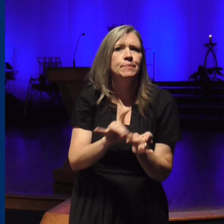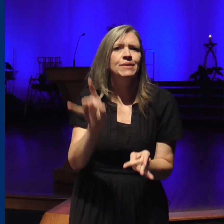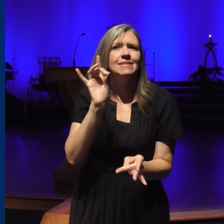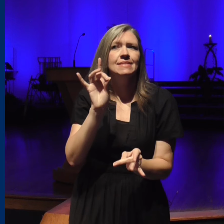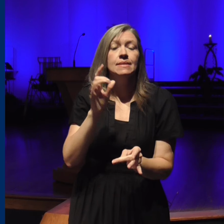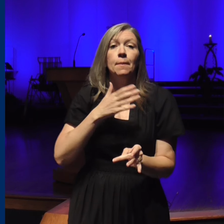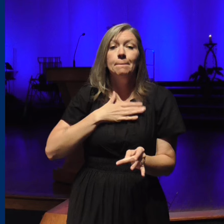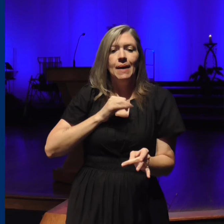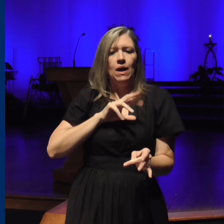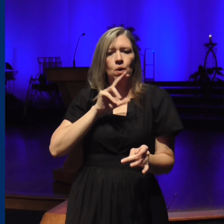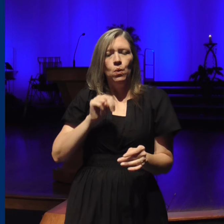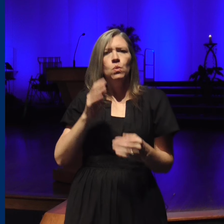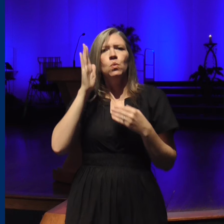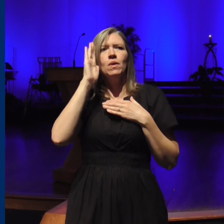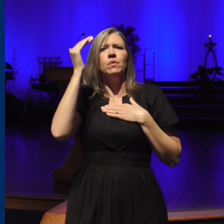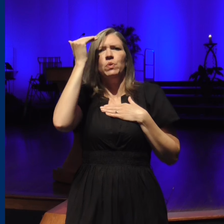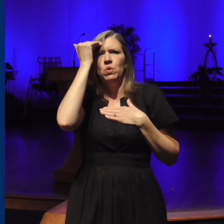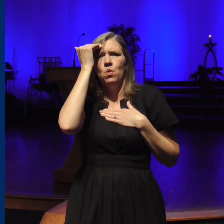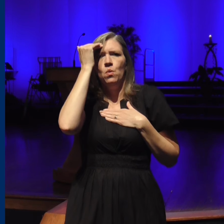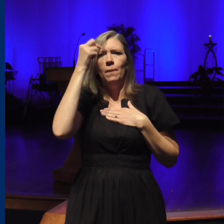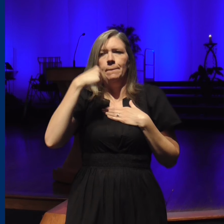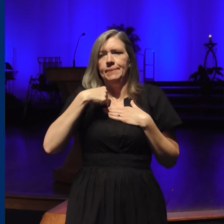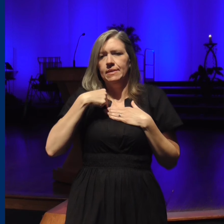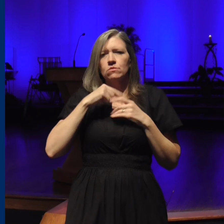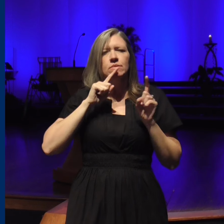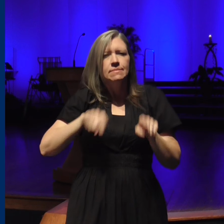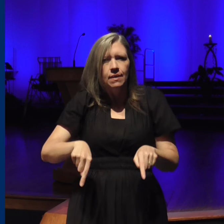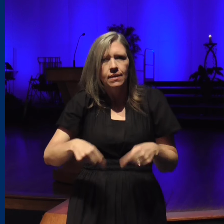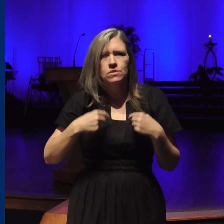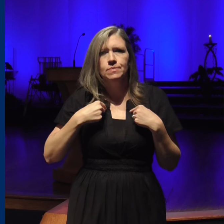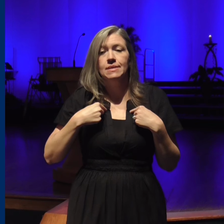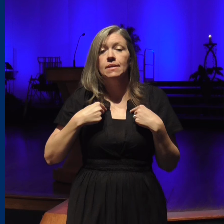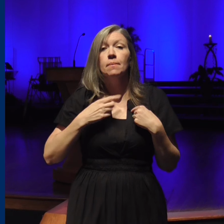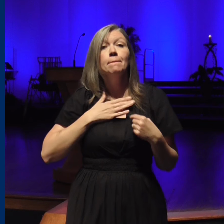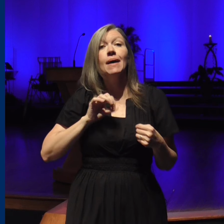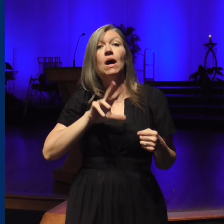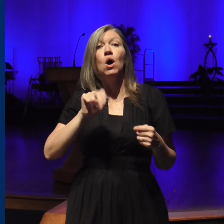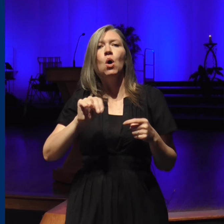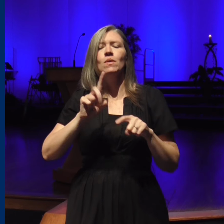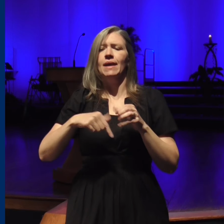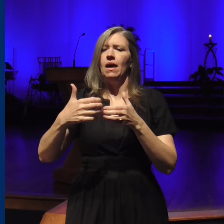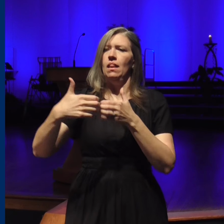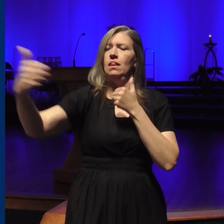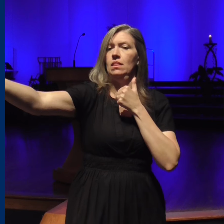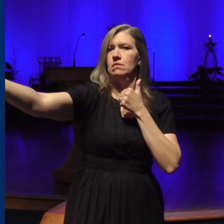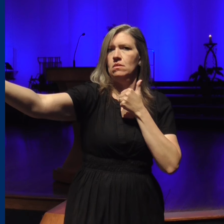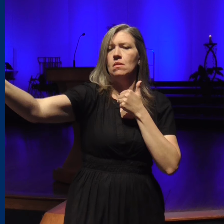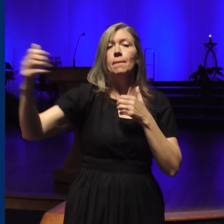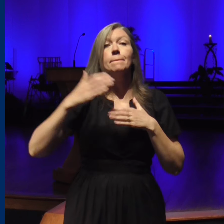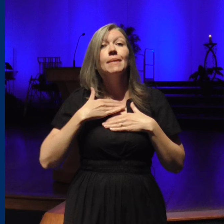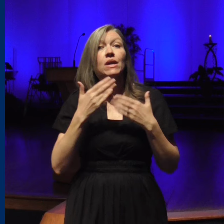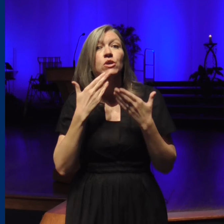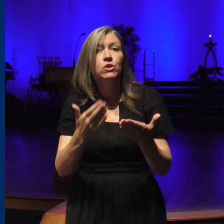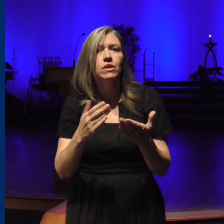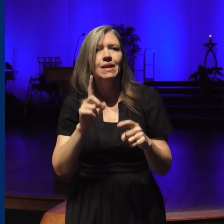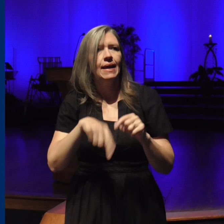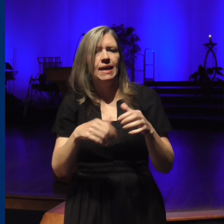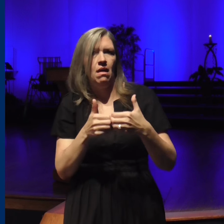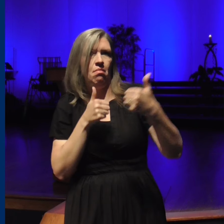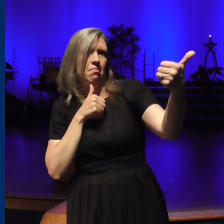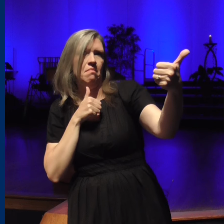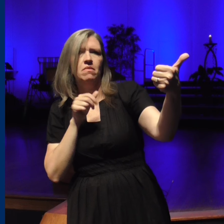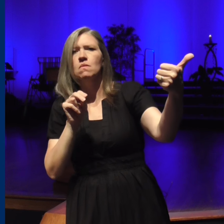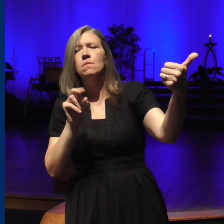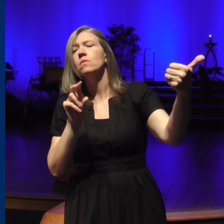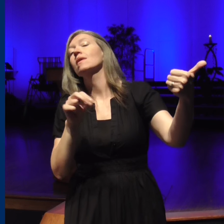is now manifesting itself to me, and I see and know its presence. My own shall know and respond to me. My